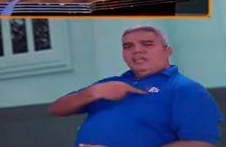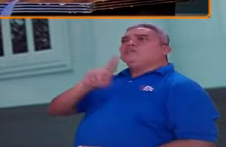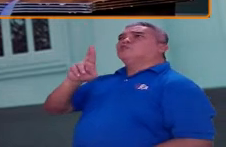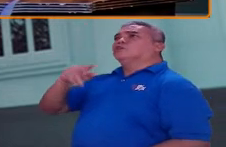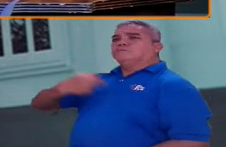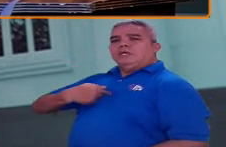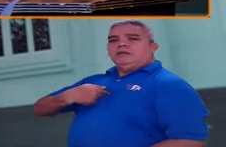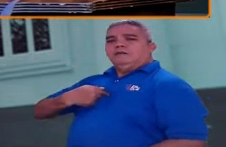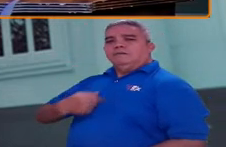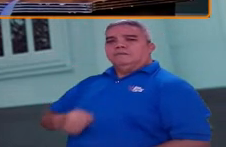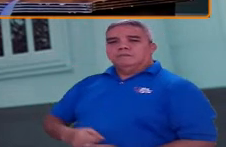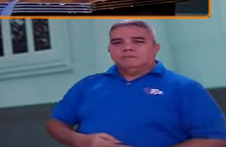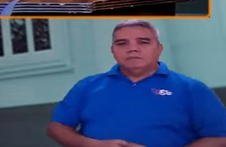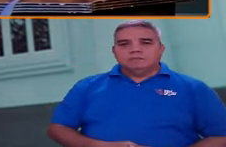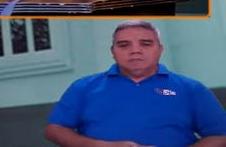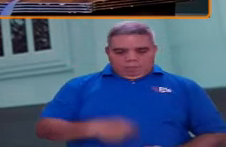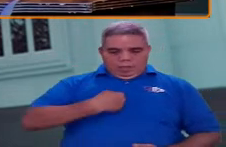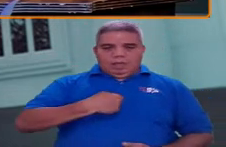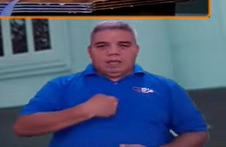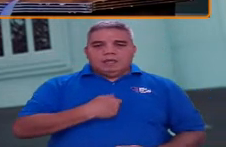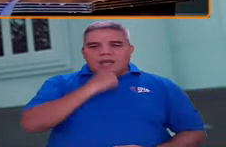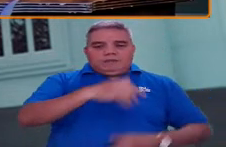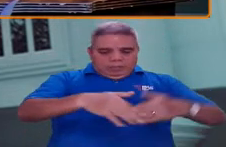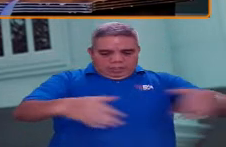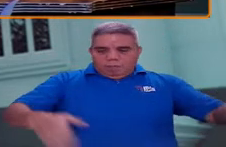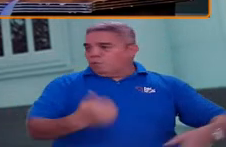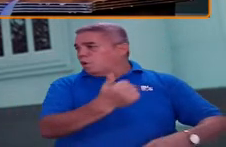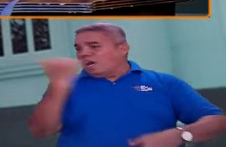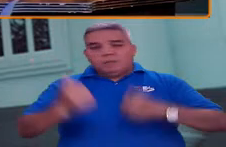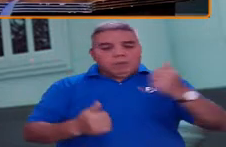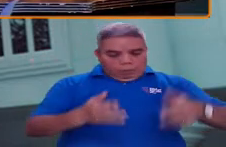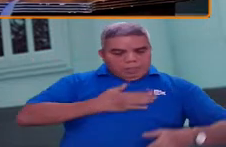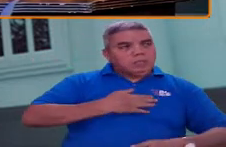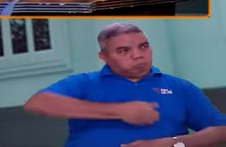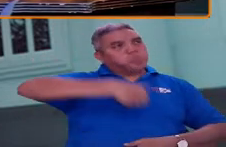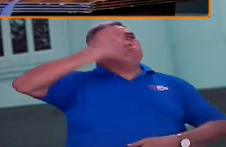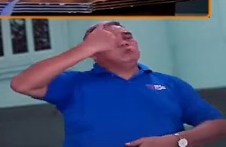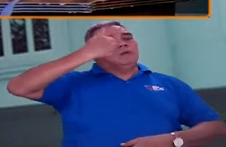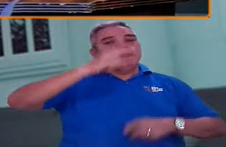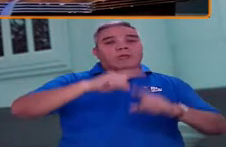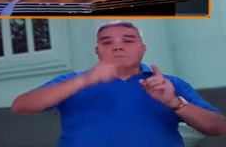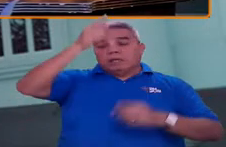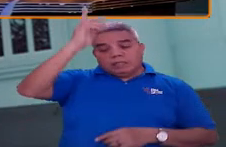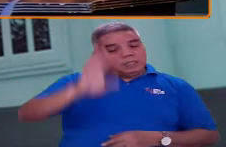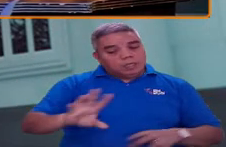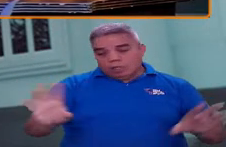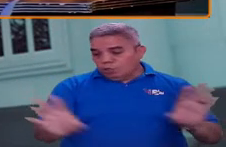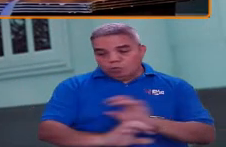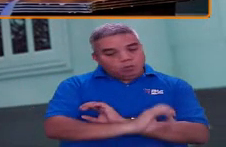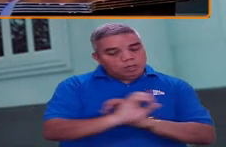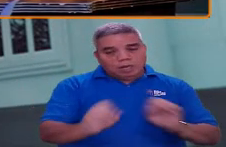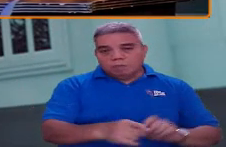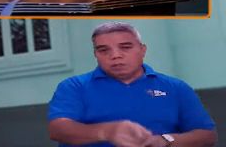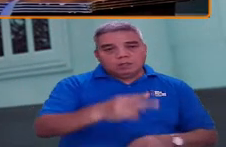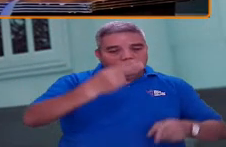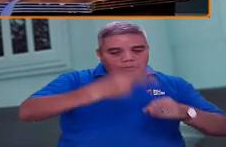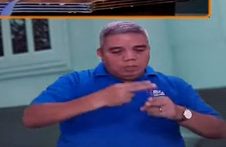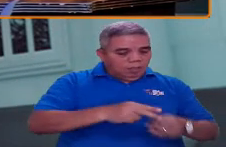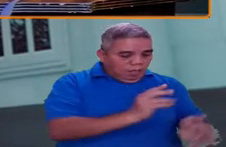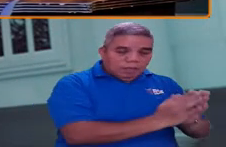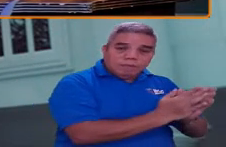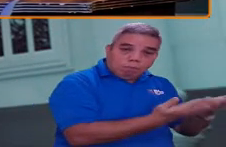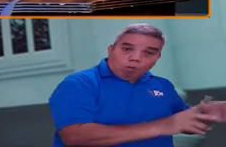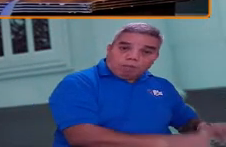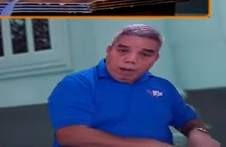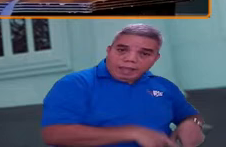religious. I am not sinful as other people are. But God said, no, I never knew you. Your name is not written in the